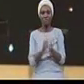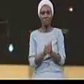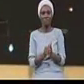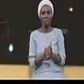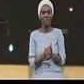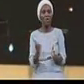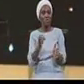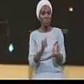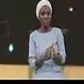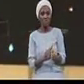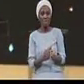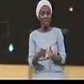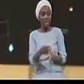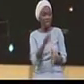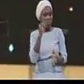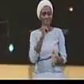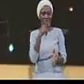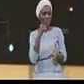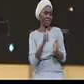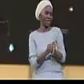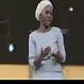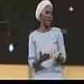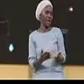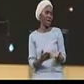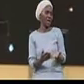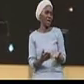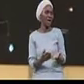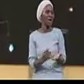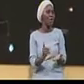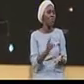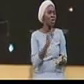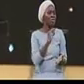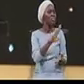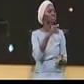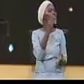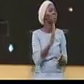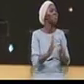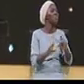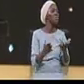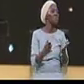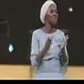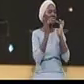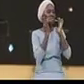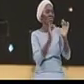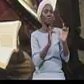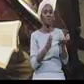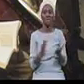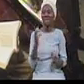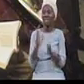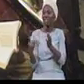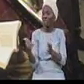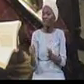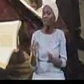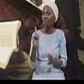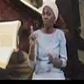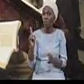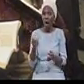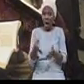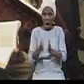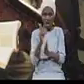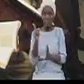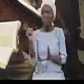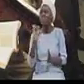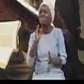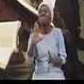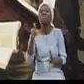God? If anybody has been asking you, where is your God? They will see the power of God in your life,